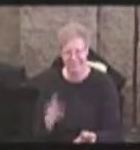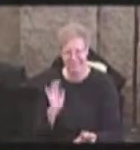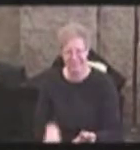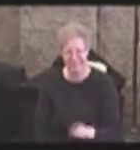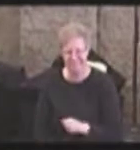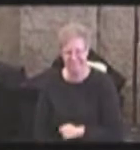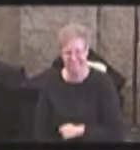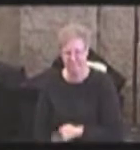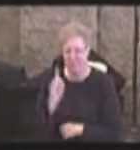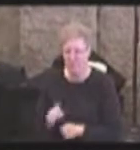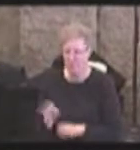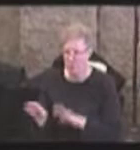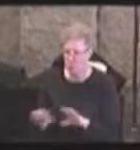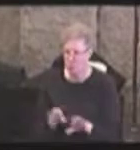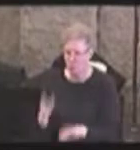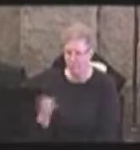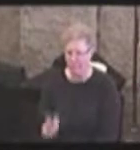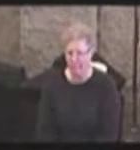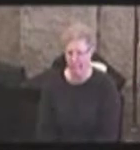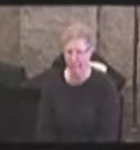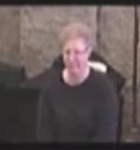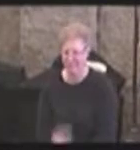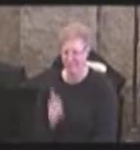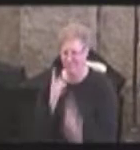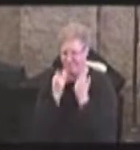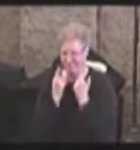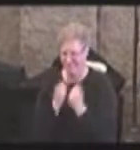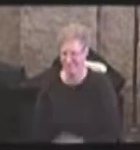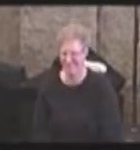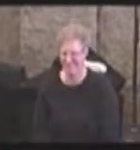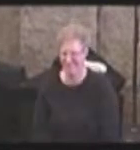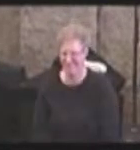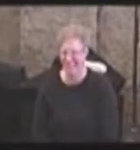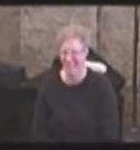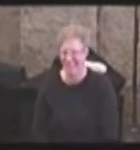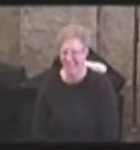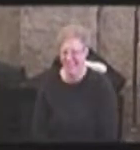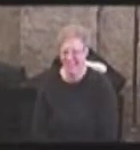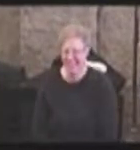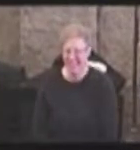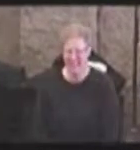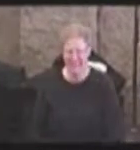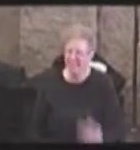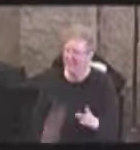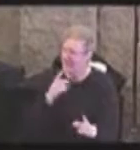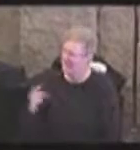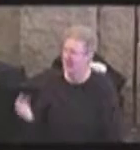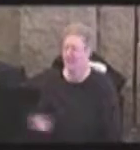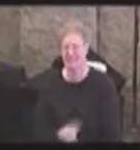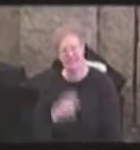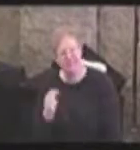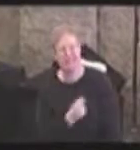You actually have to do something. I know, right? Darn.